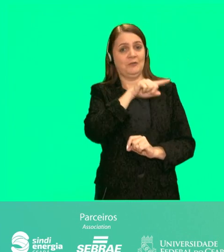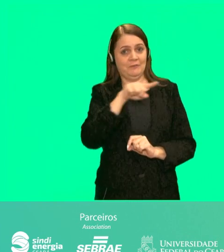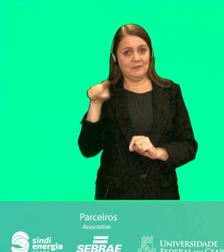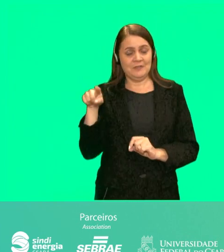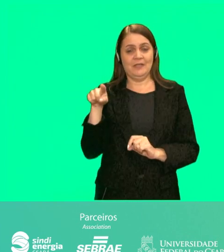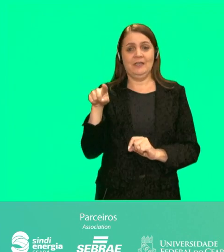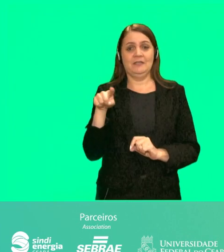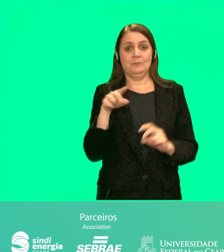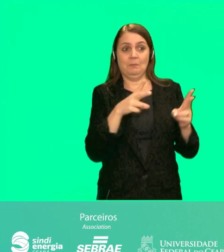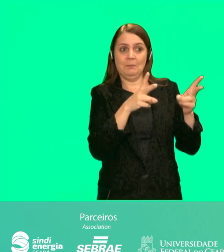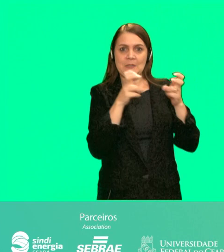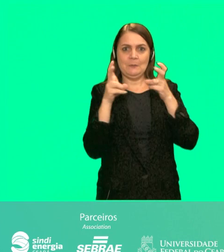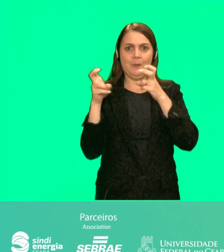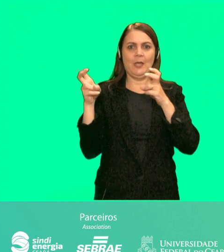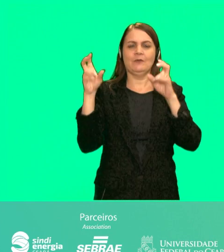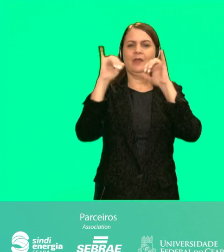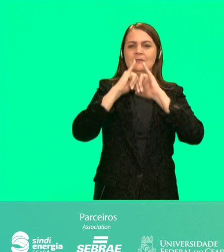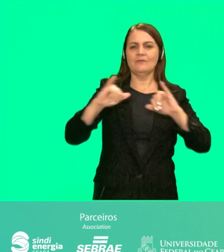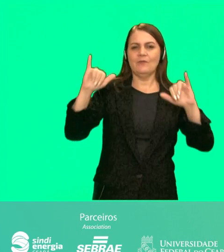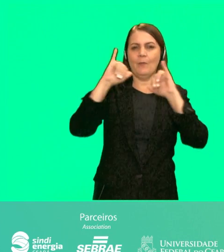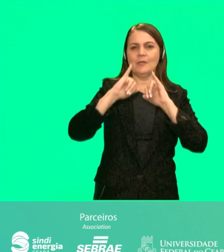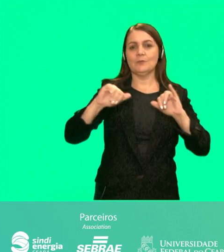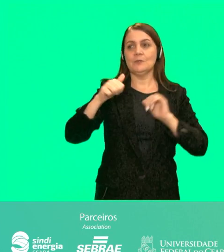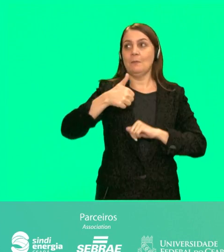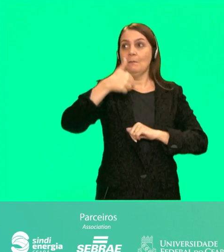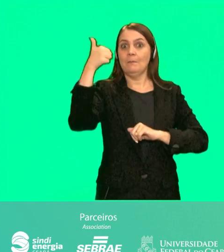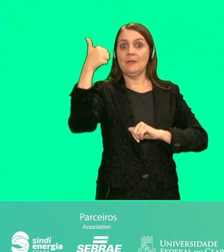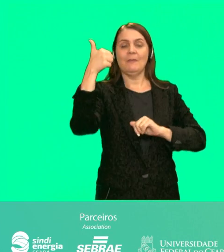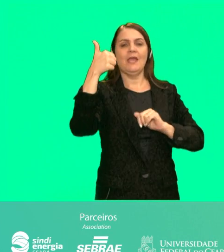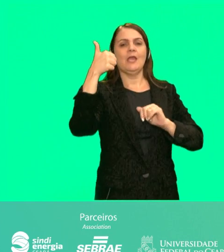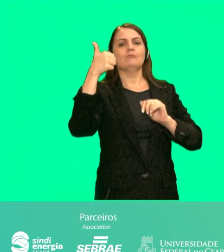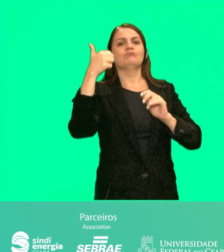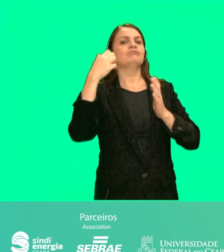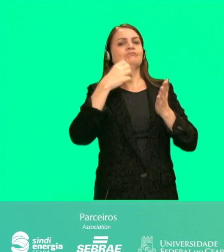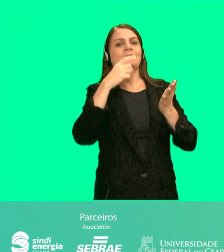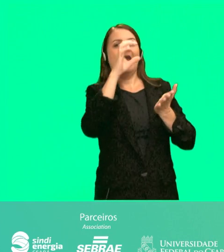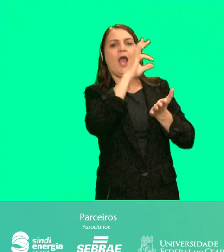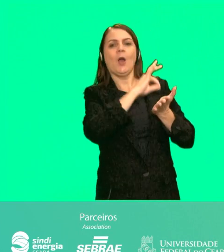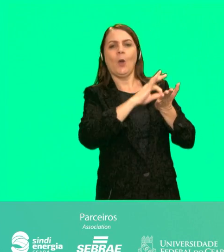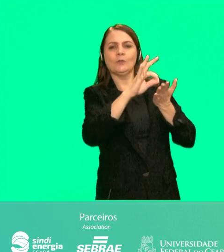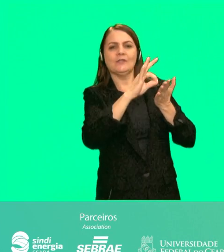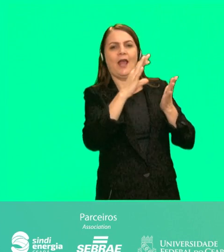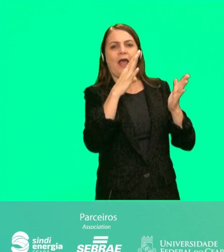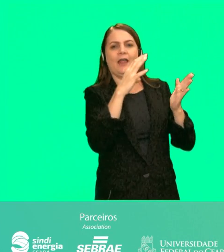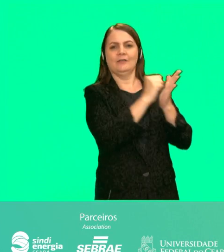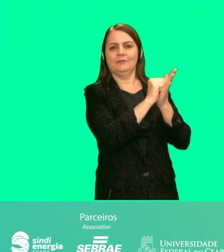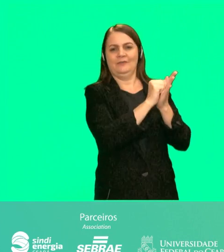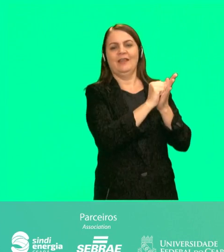news the first contract signed by Group.